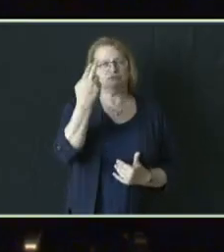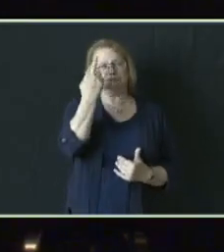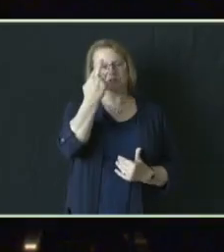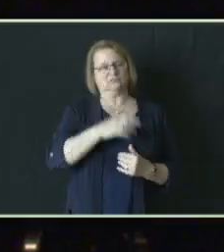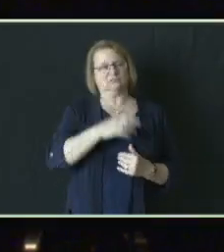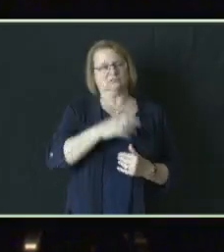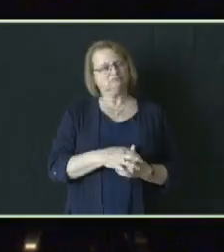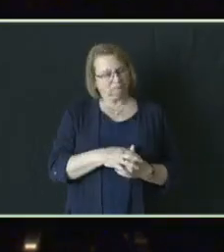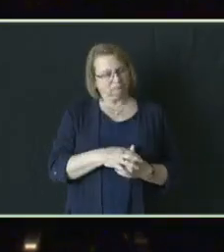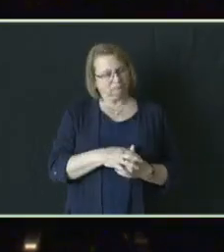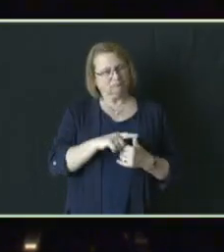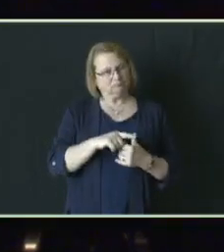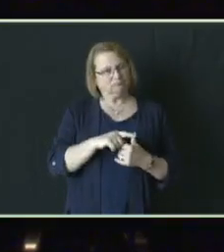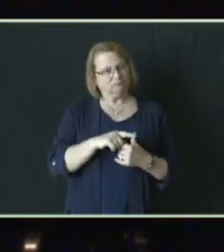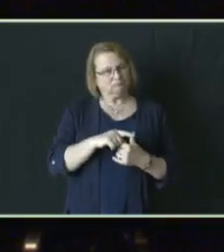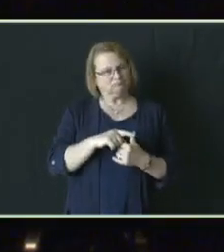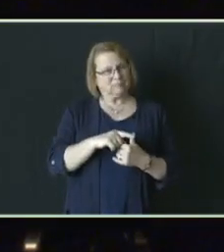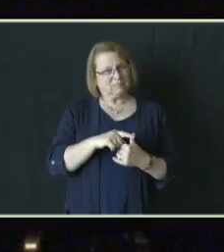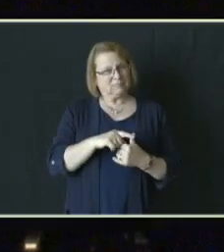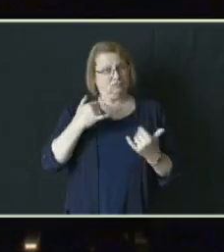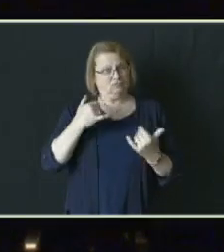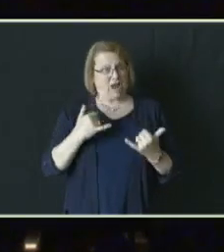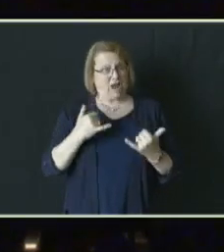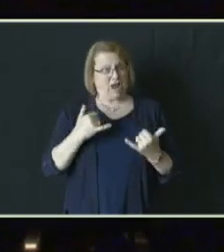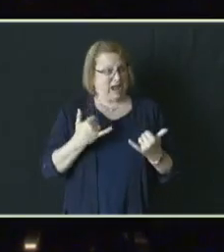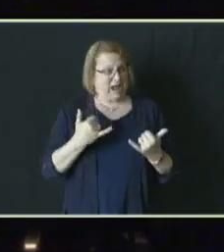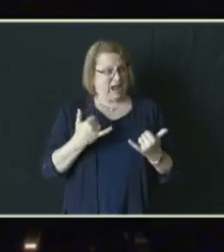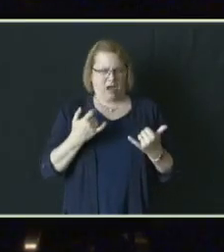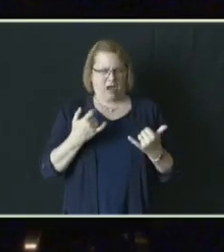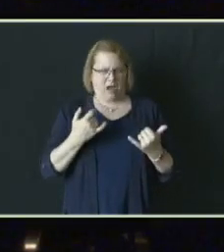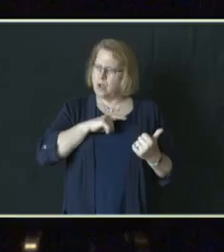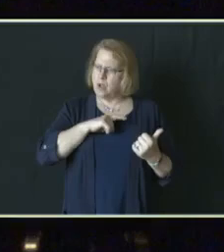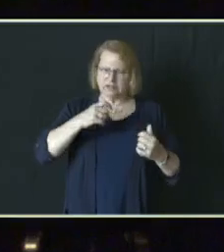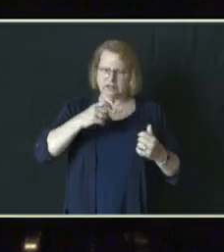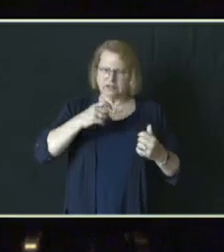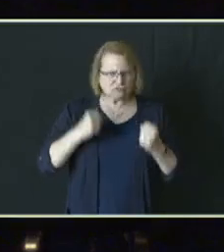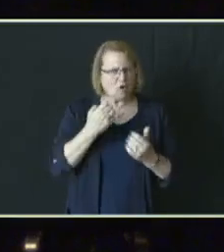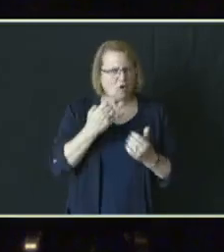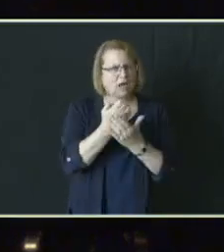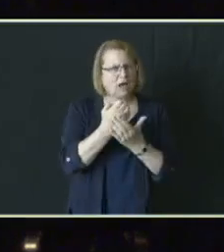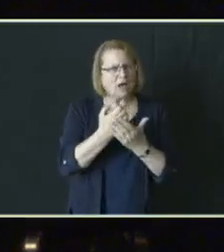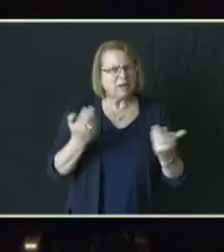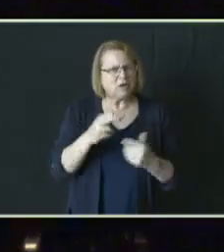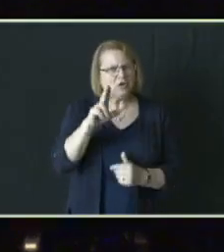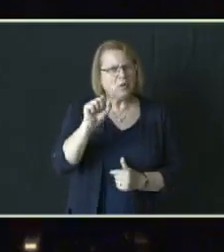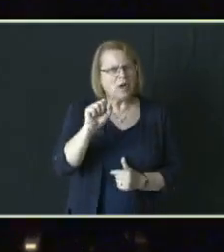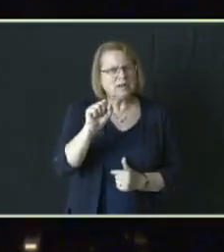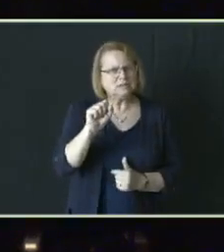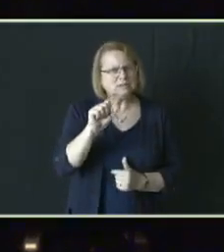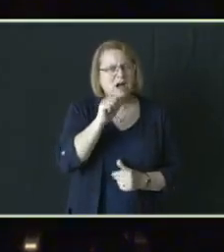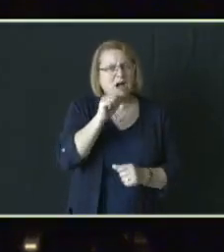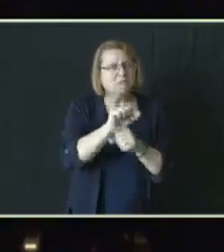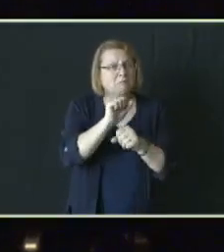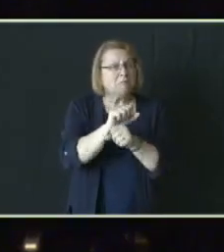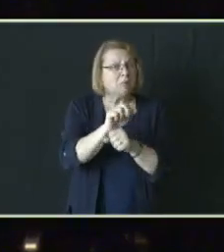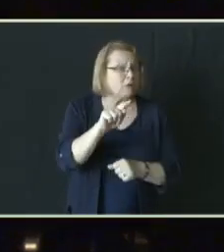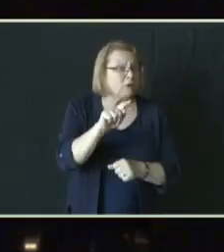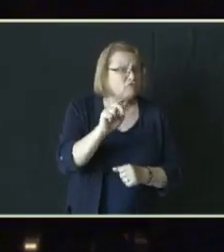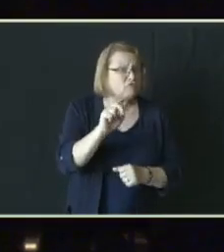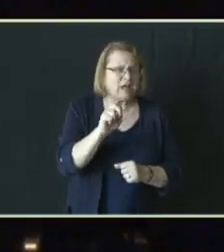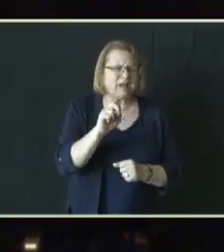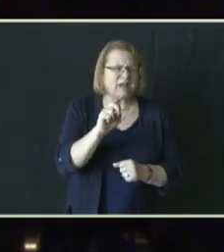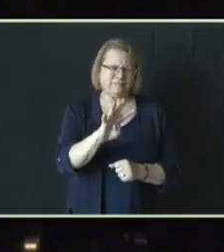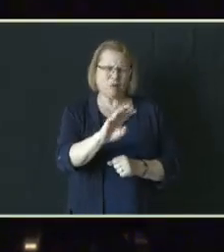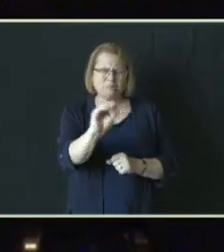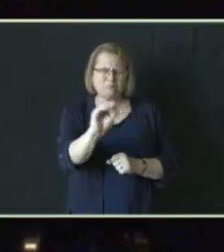First, we're in the midst of a very robust U.S. economy with an unemployment rate below 4% for the first time since the